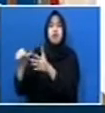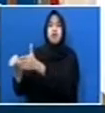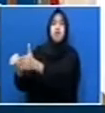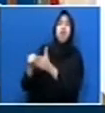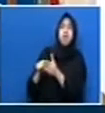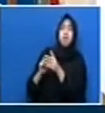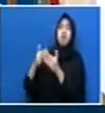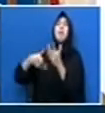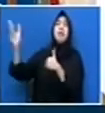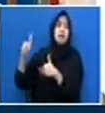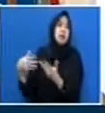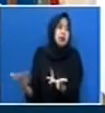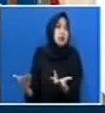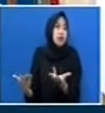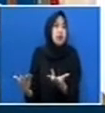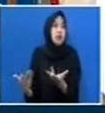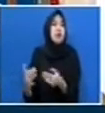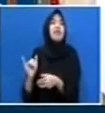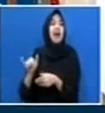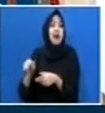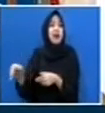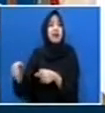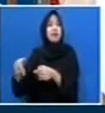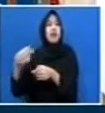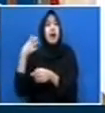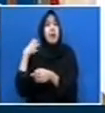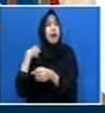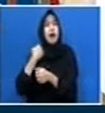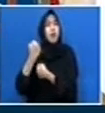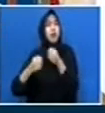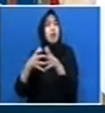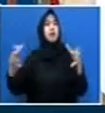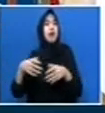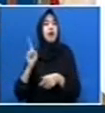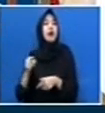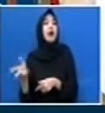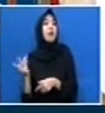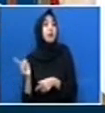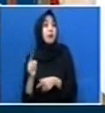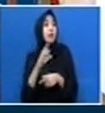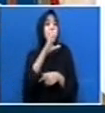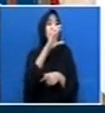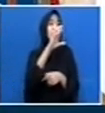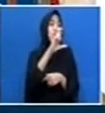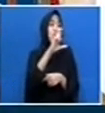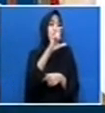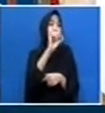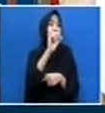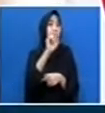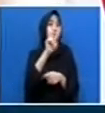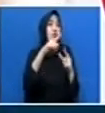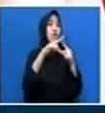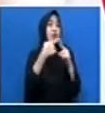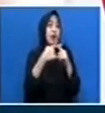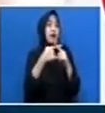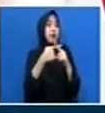Well, I think you're seeing an enormous effort from the United States because of our financial support for COVAX. We are the largest, single largest